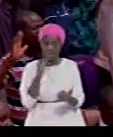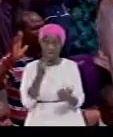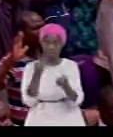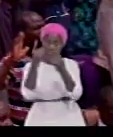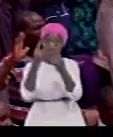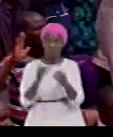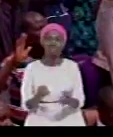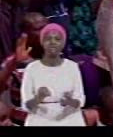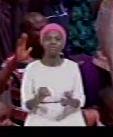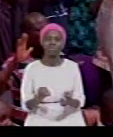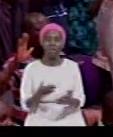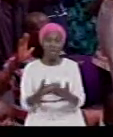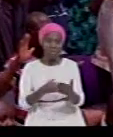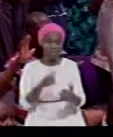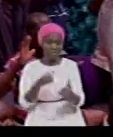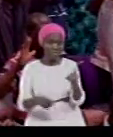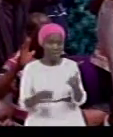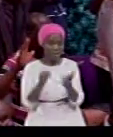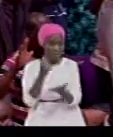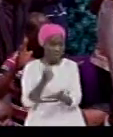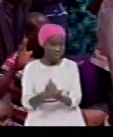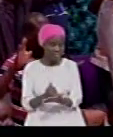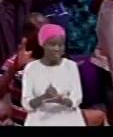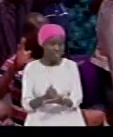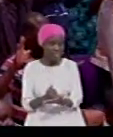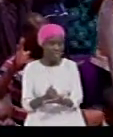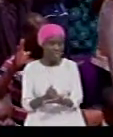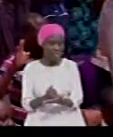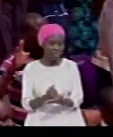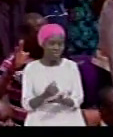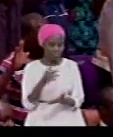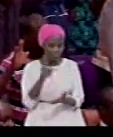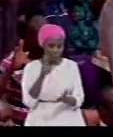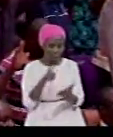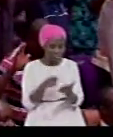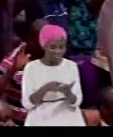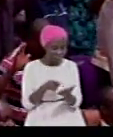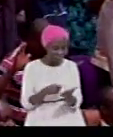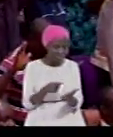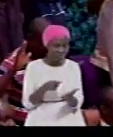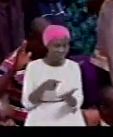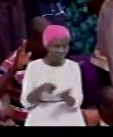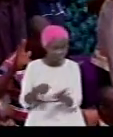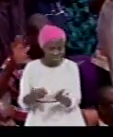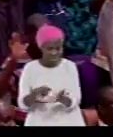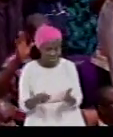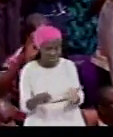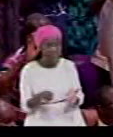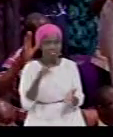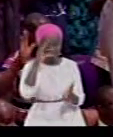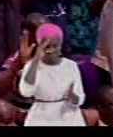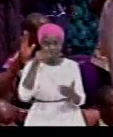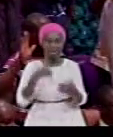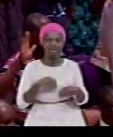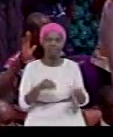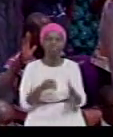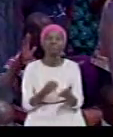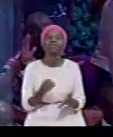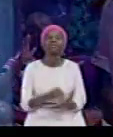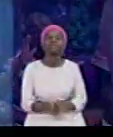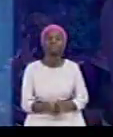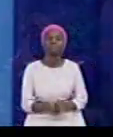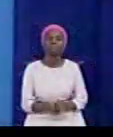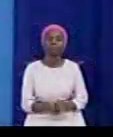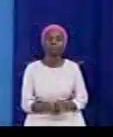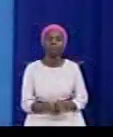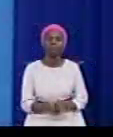the final amen, look at it, he has done it. Raise up that hand and lay the other hand where you have